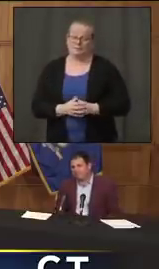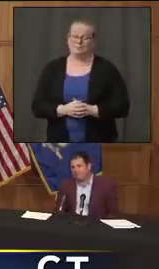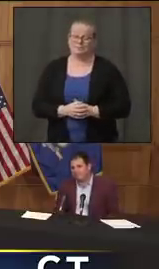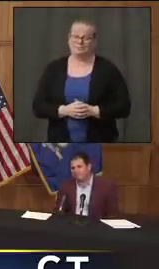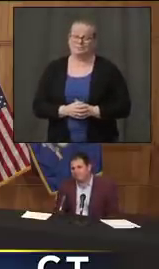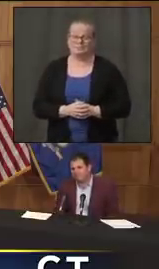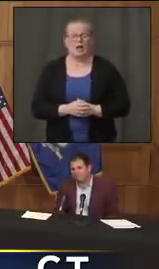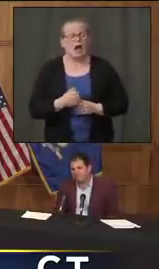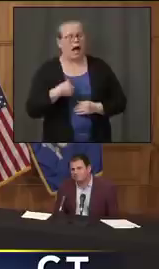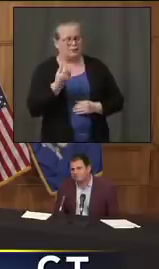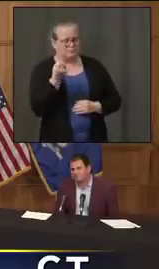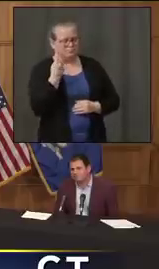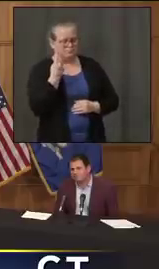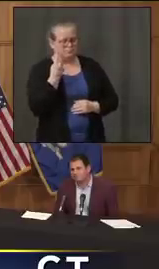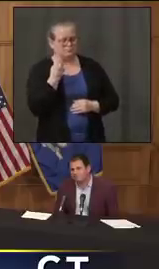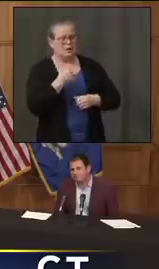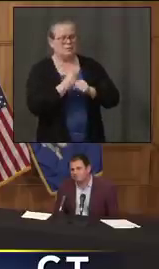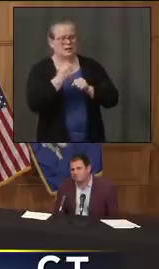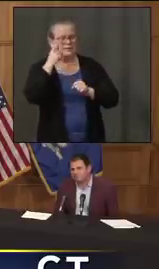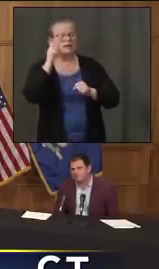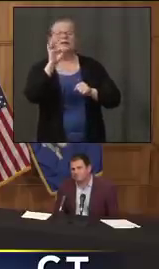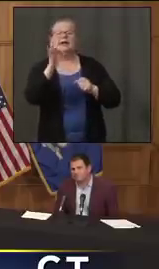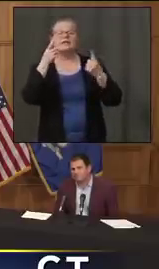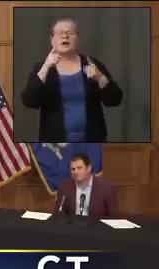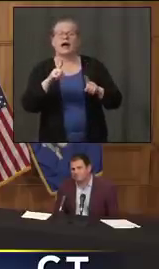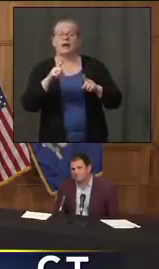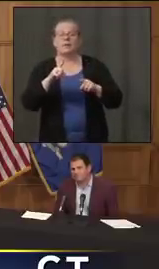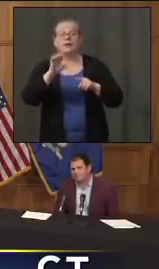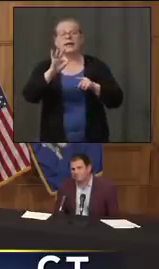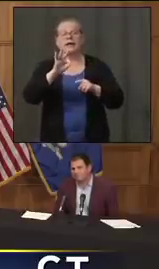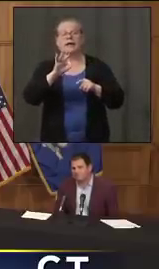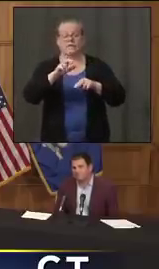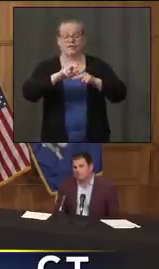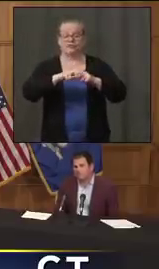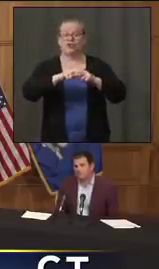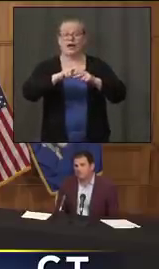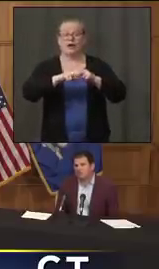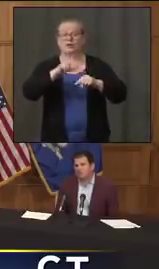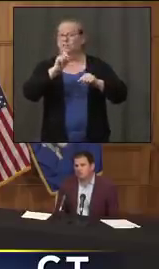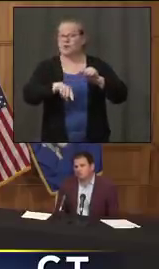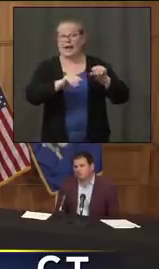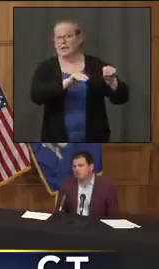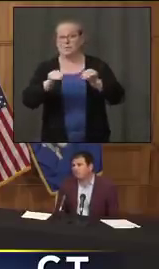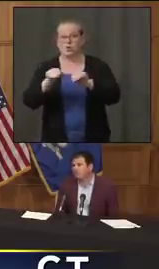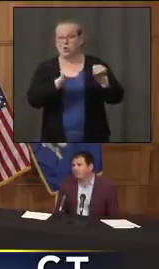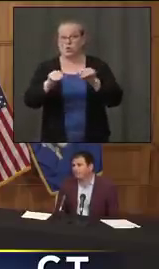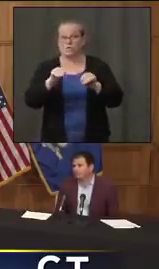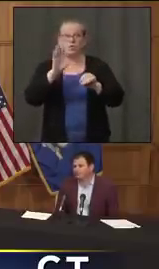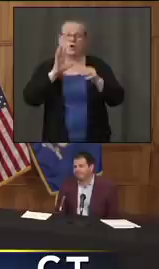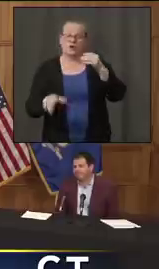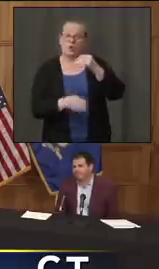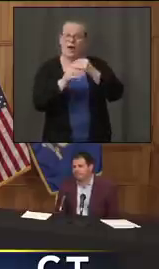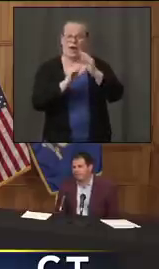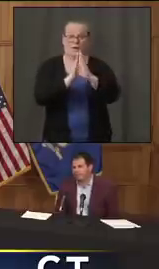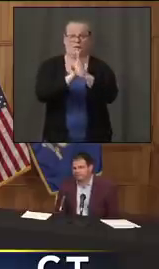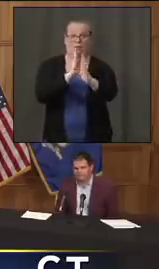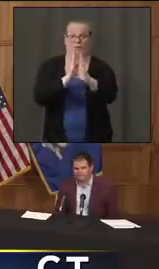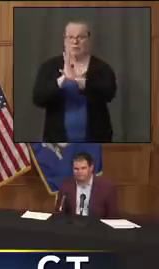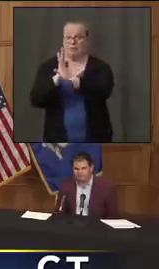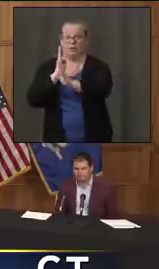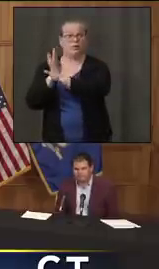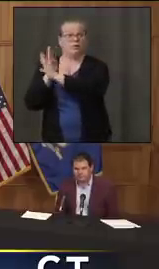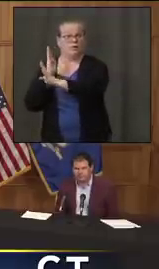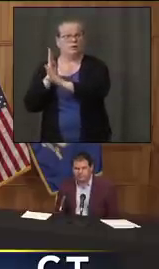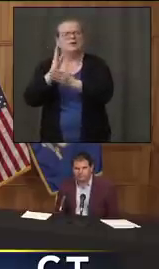Got it. That makes sense. That makes sense. And if your chairs can't be moved, can they put partitions between them? We've seen some salons with photos already of